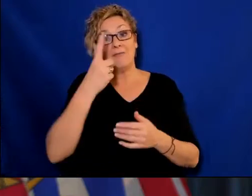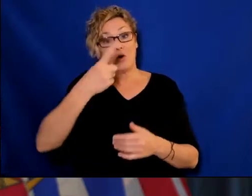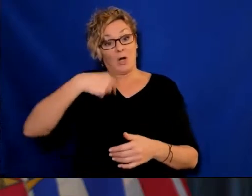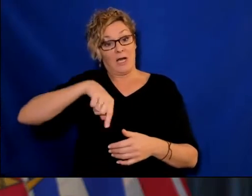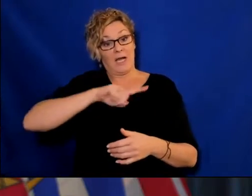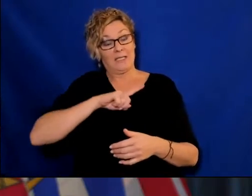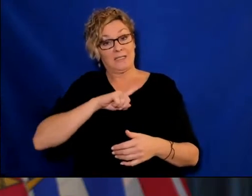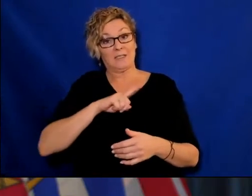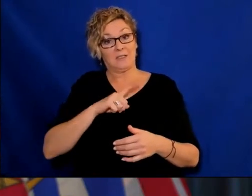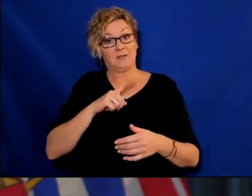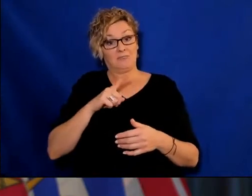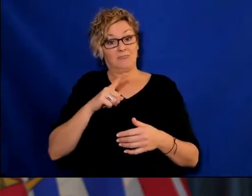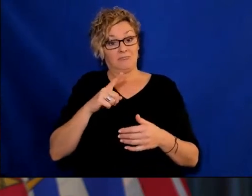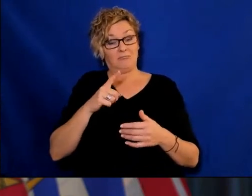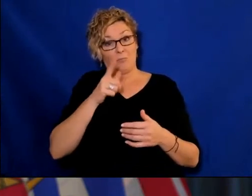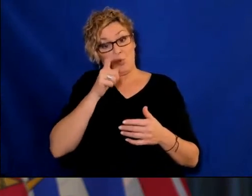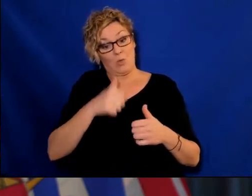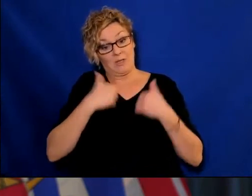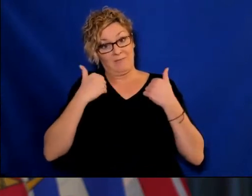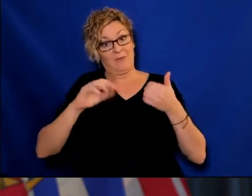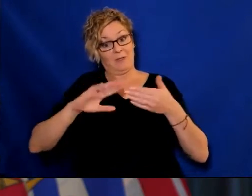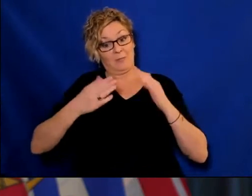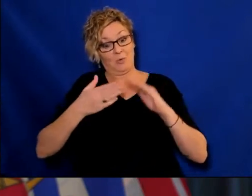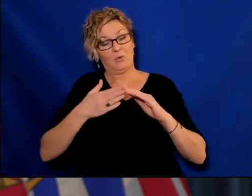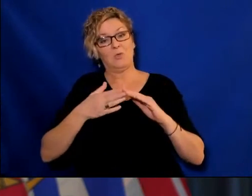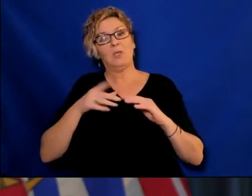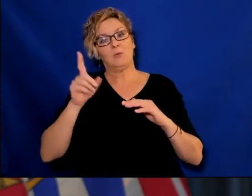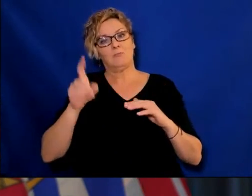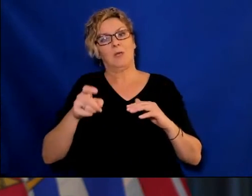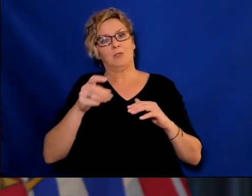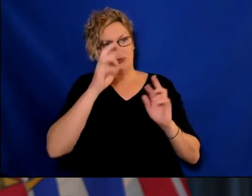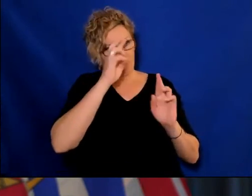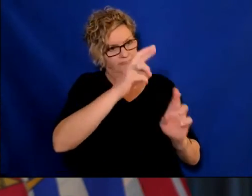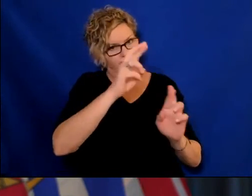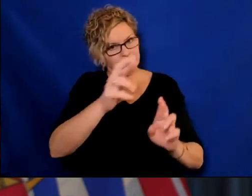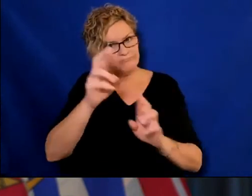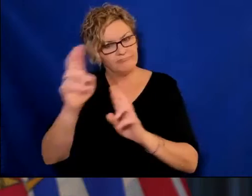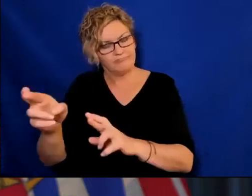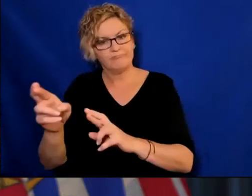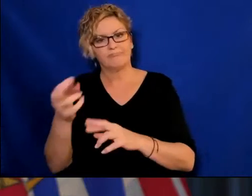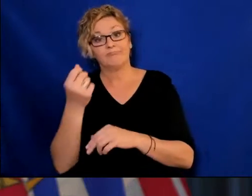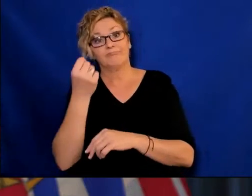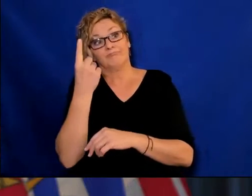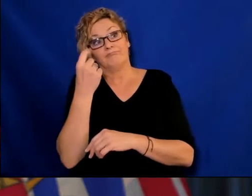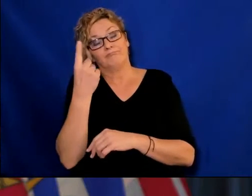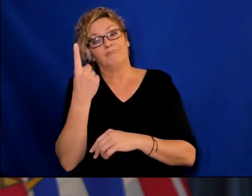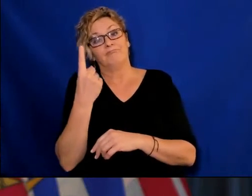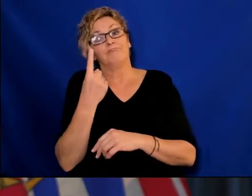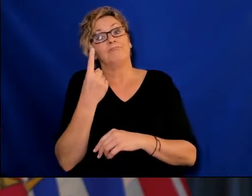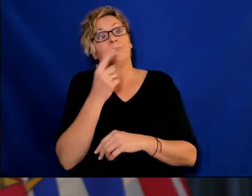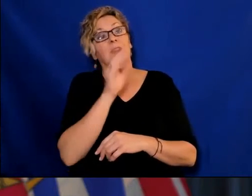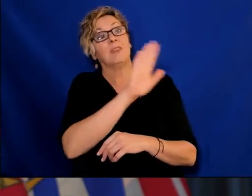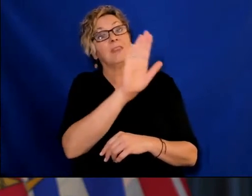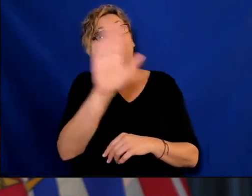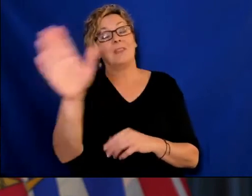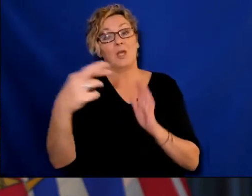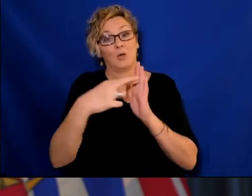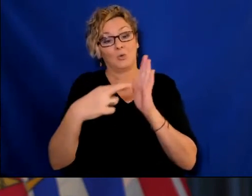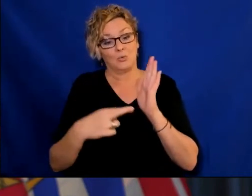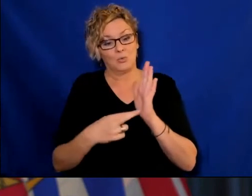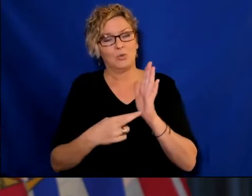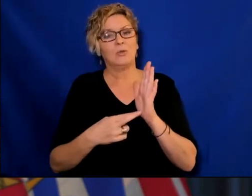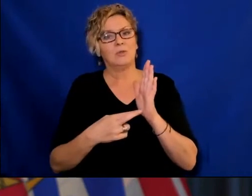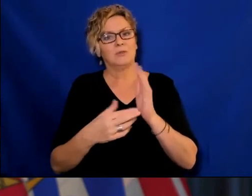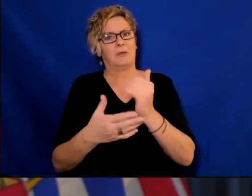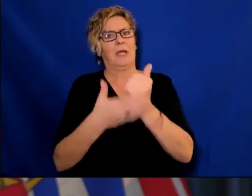in those businesses, those restaurants, those retail stores, etc. So we all need to follow